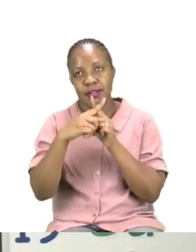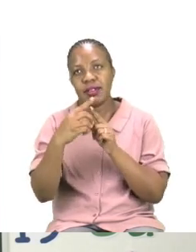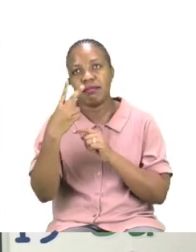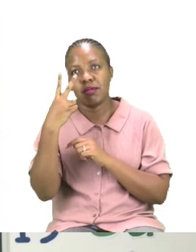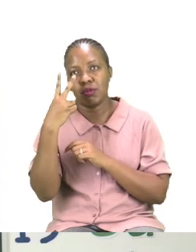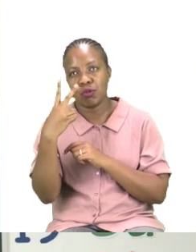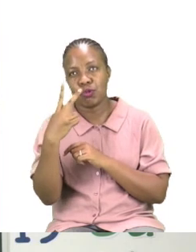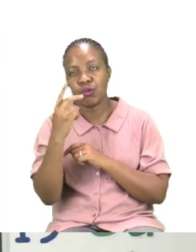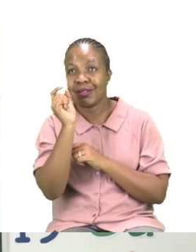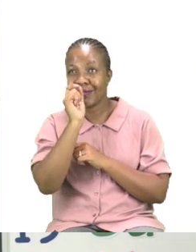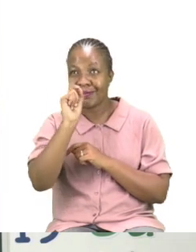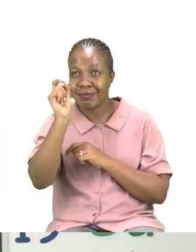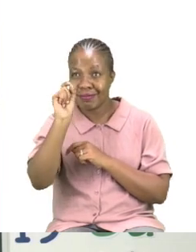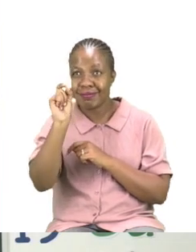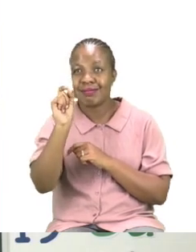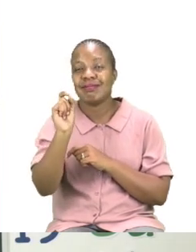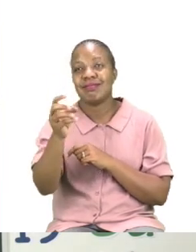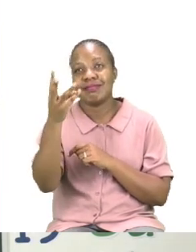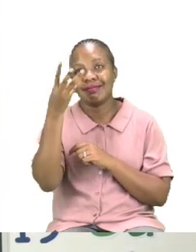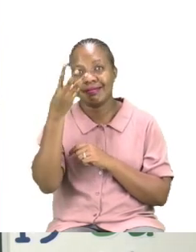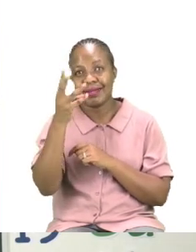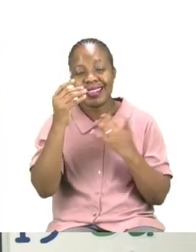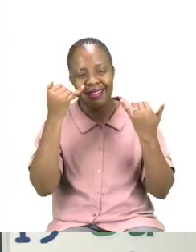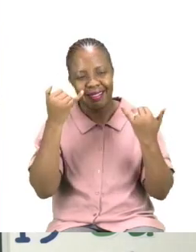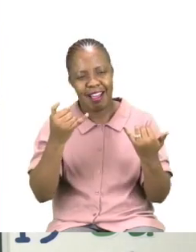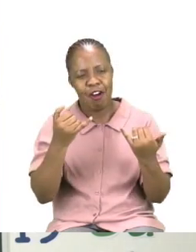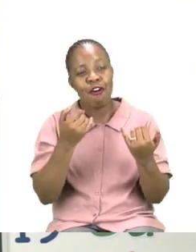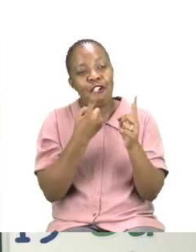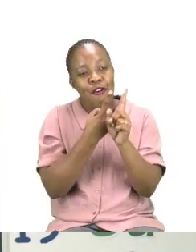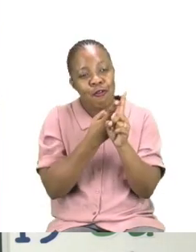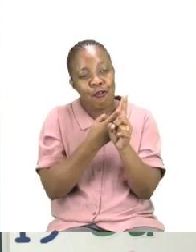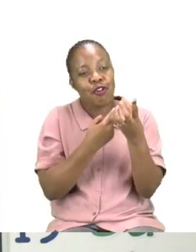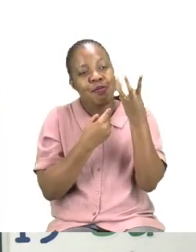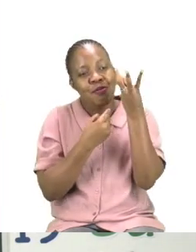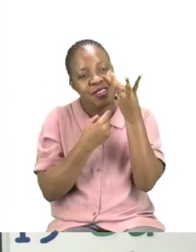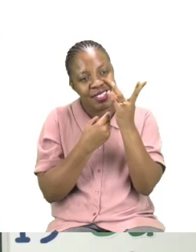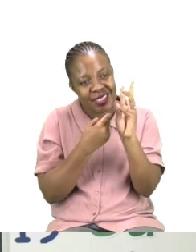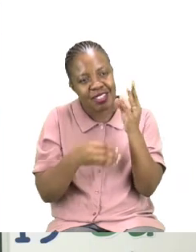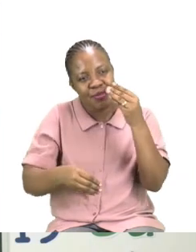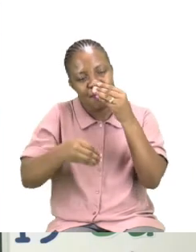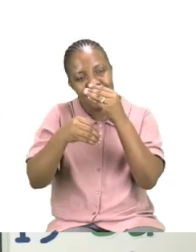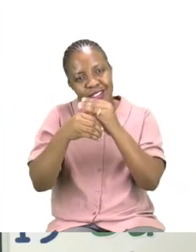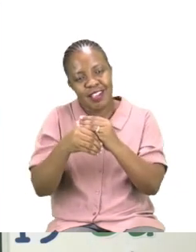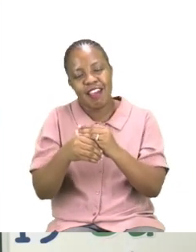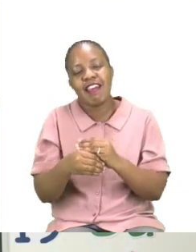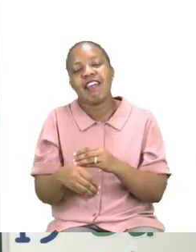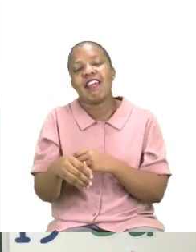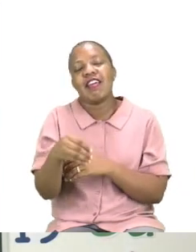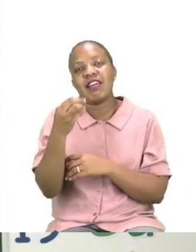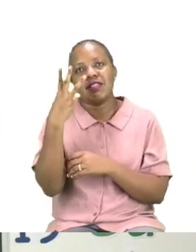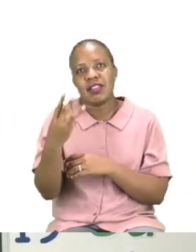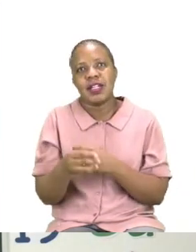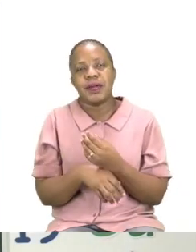Now we're moving on from 6 and we're counting 3 more. So we say 7,